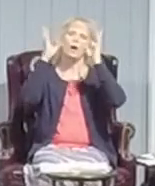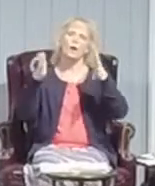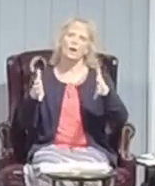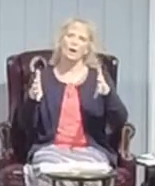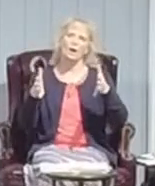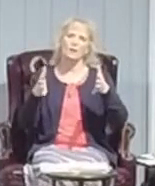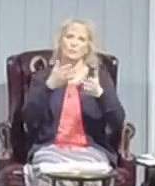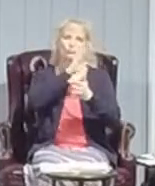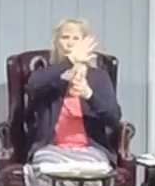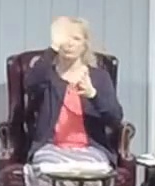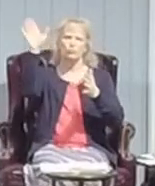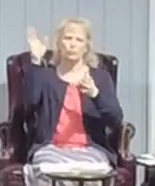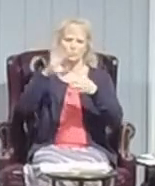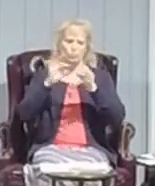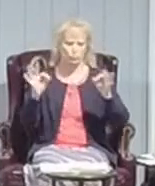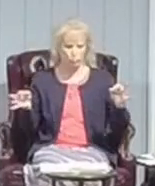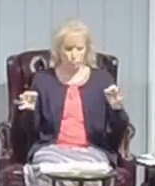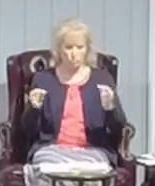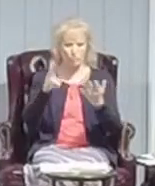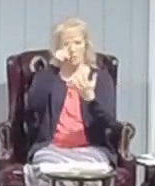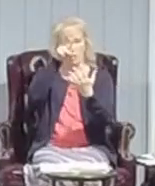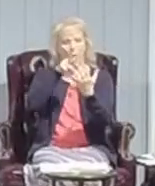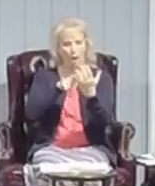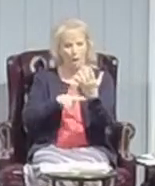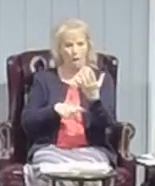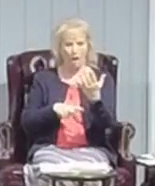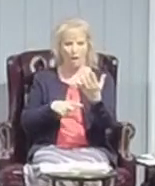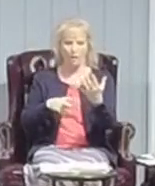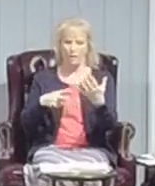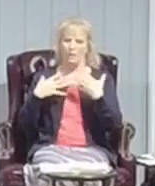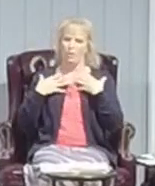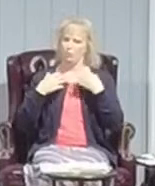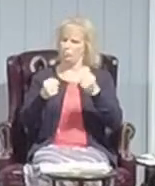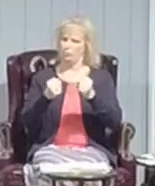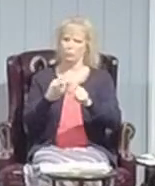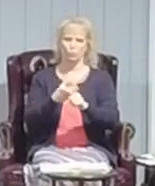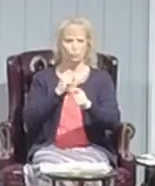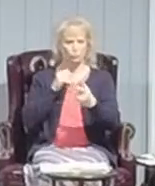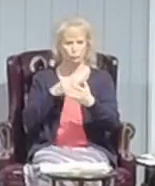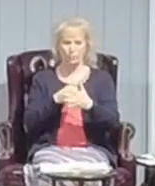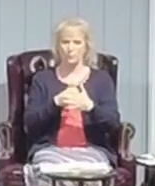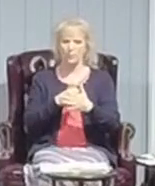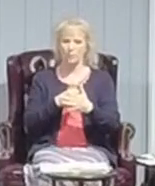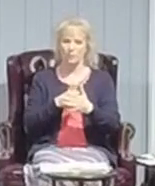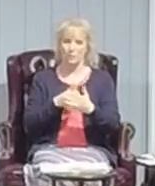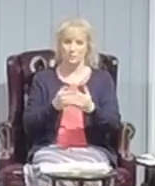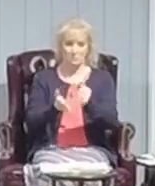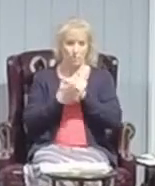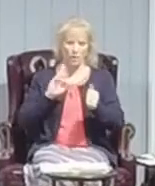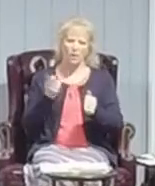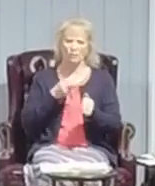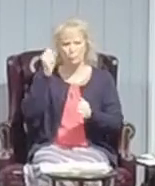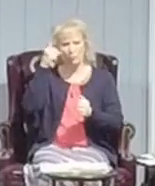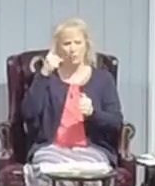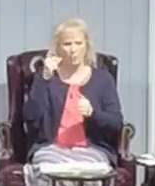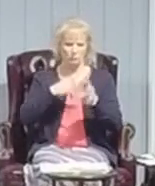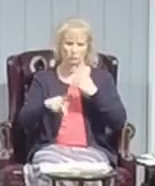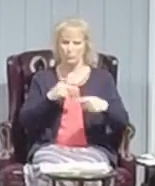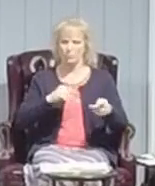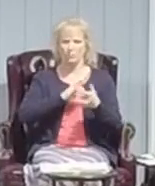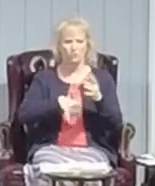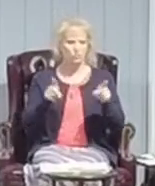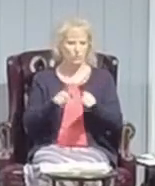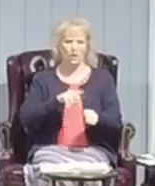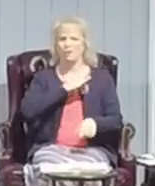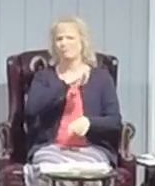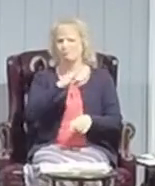Their stories, when you read through them, we get a lot of courage from them. They help us to realize that people just like you and me that